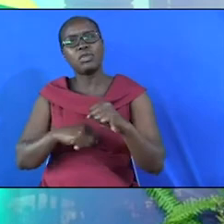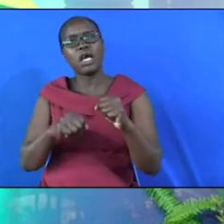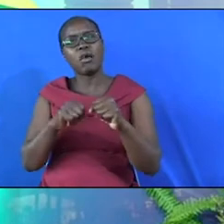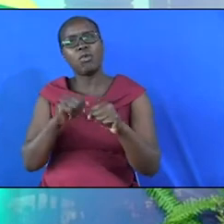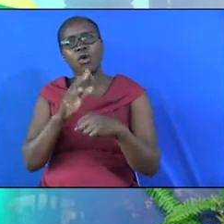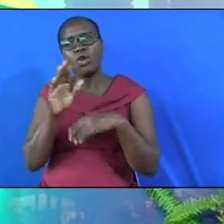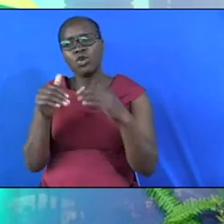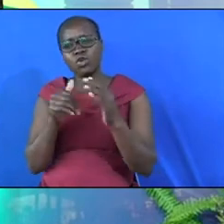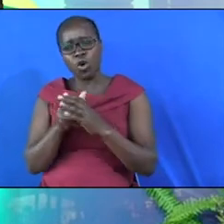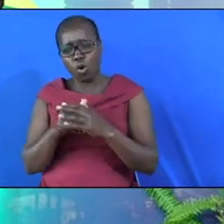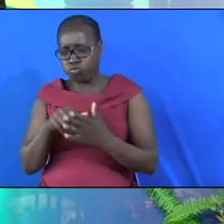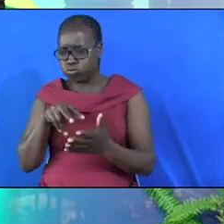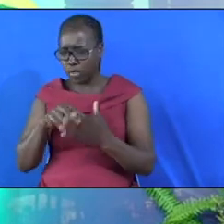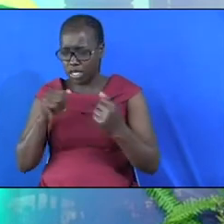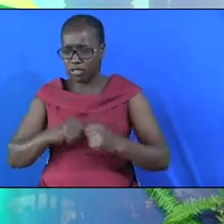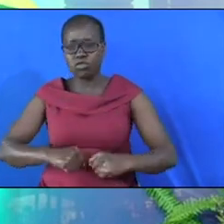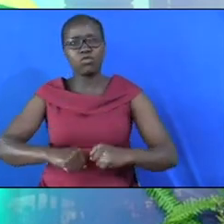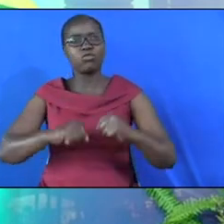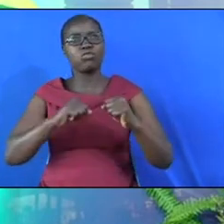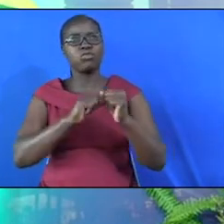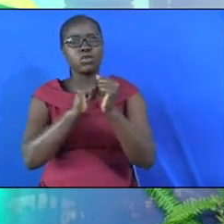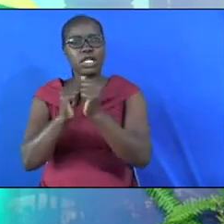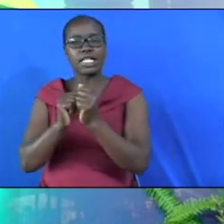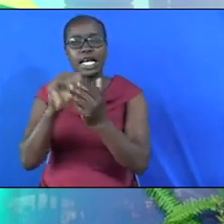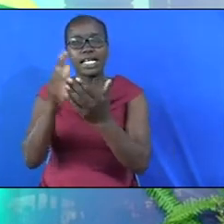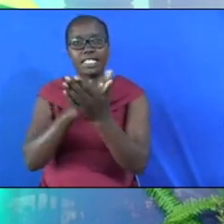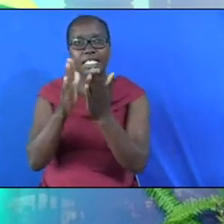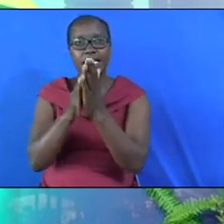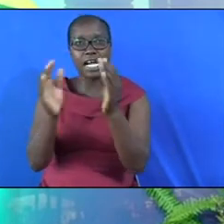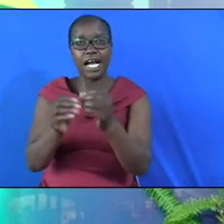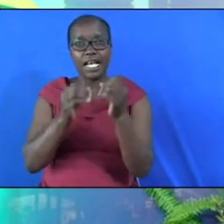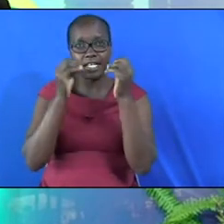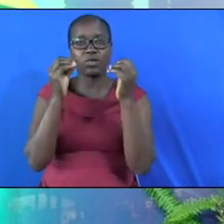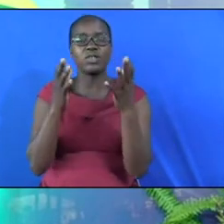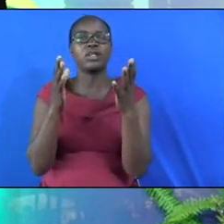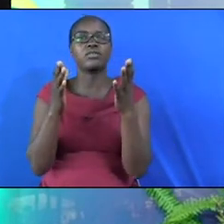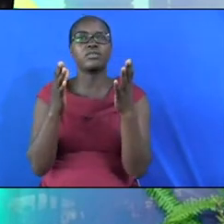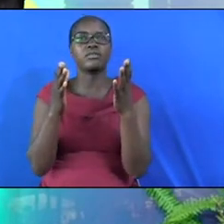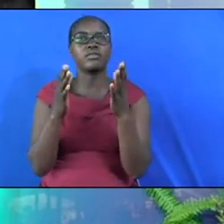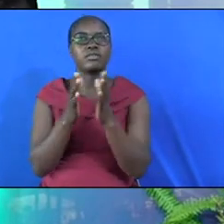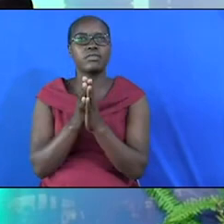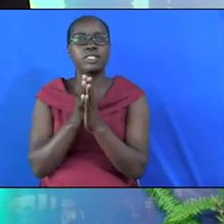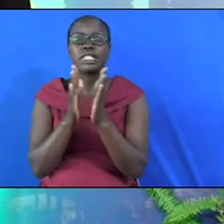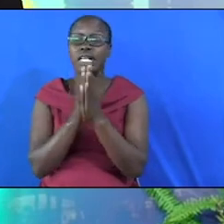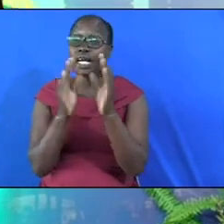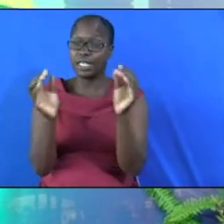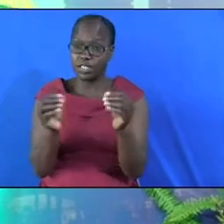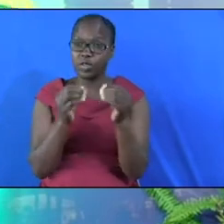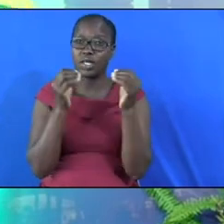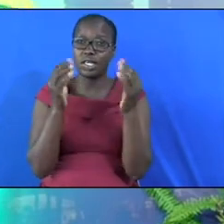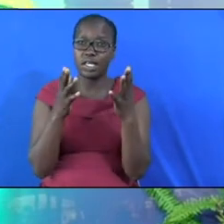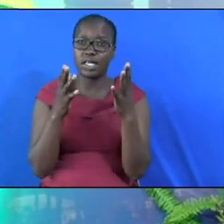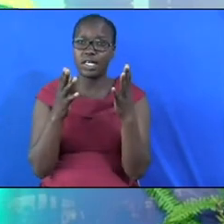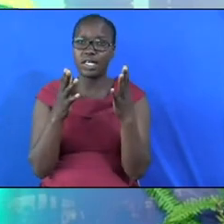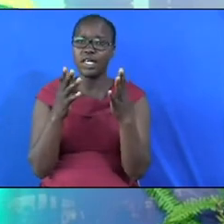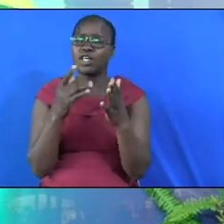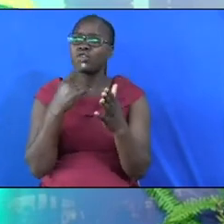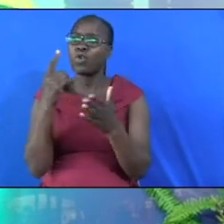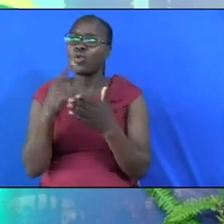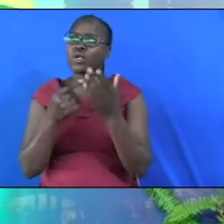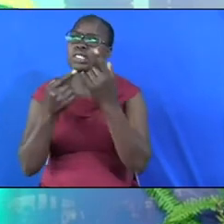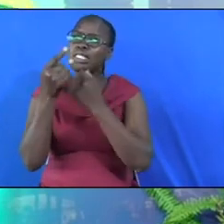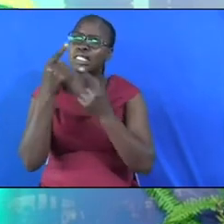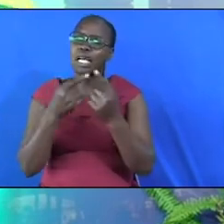hold hands and together they will be able to sing hallelujah, hallelujah, hallelujah. Because what is